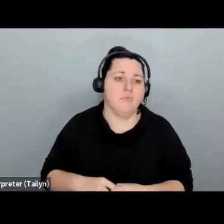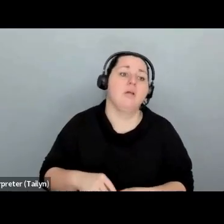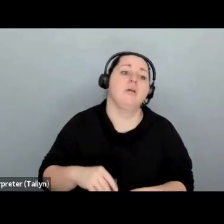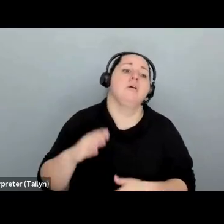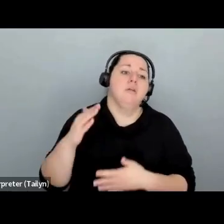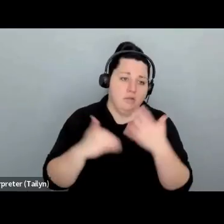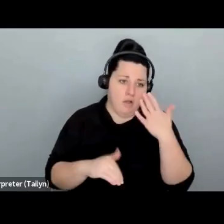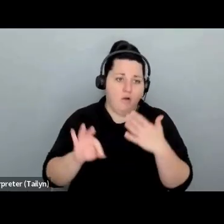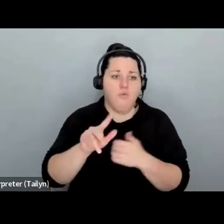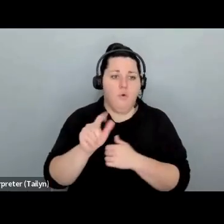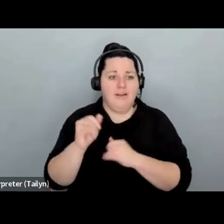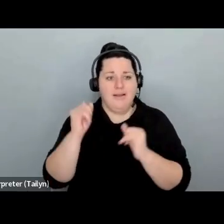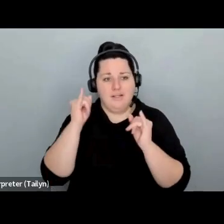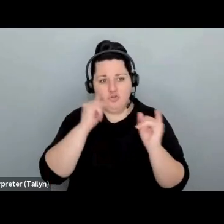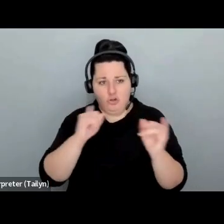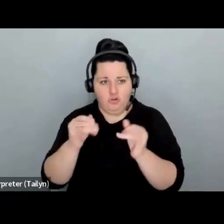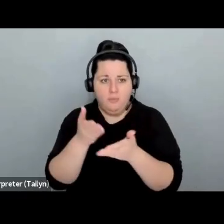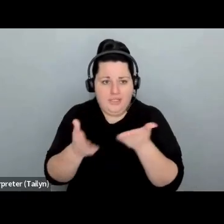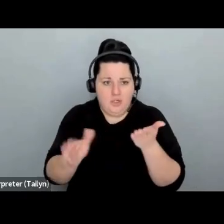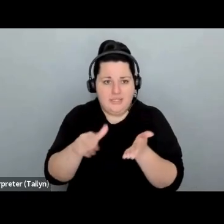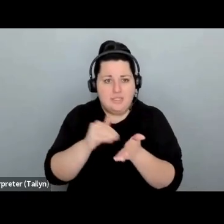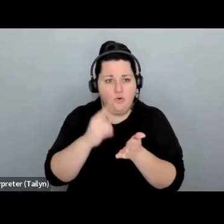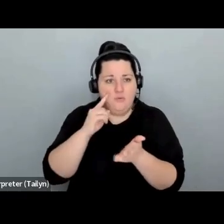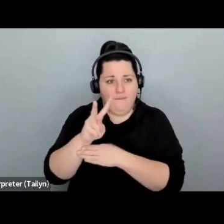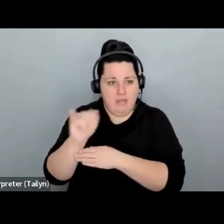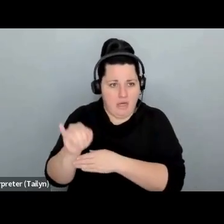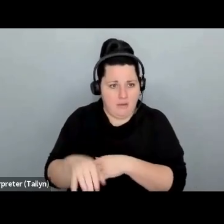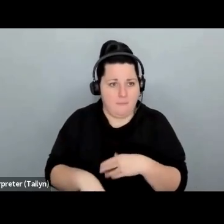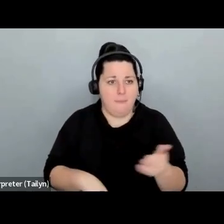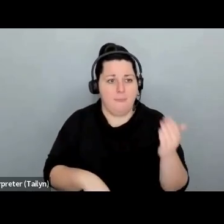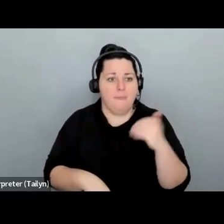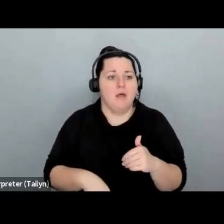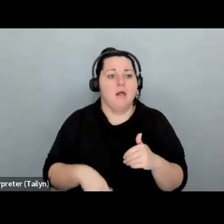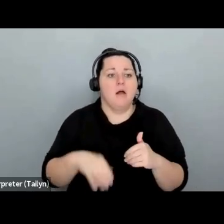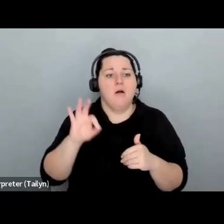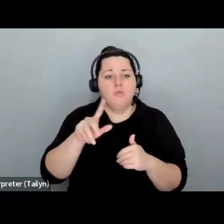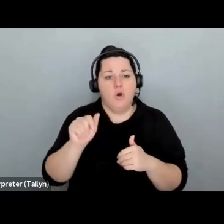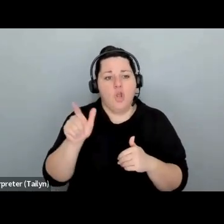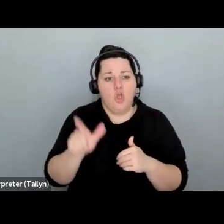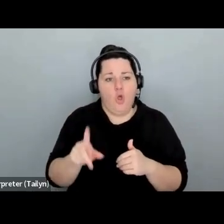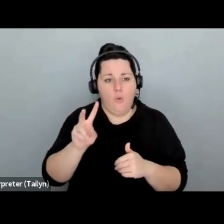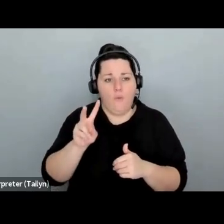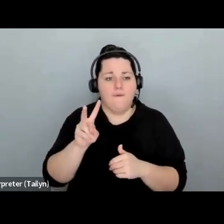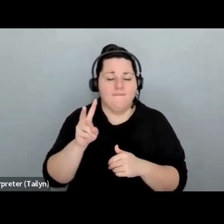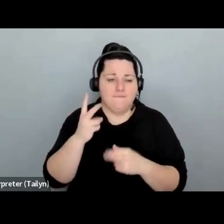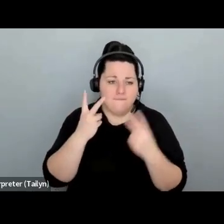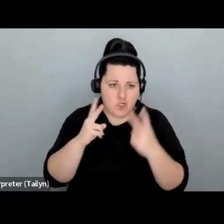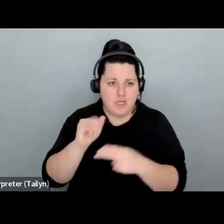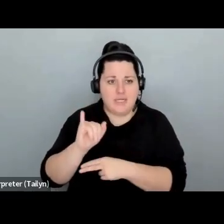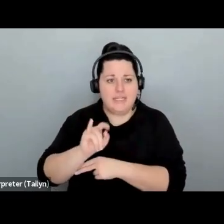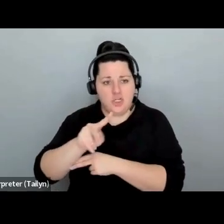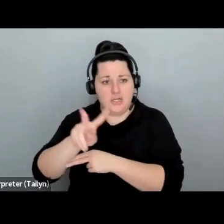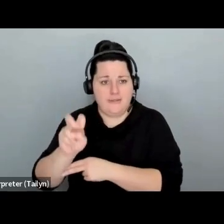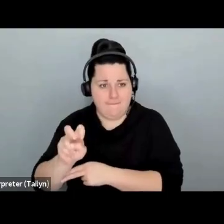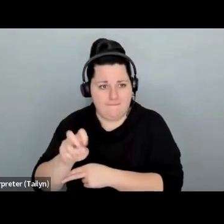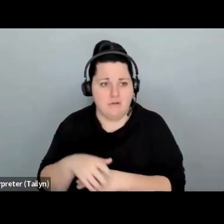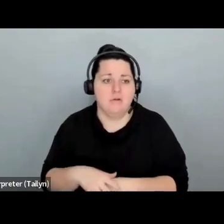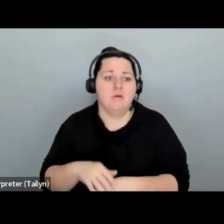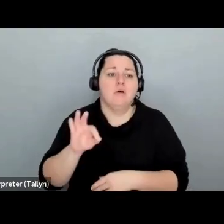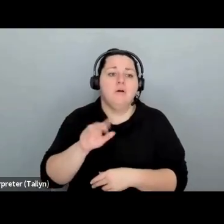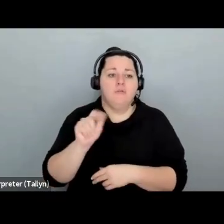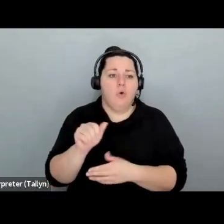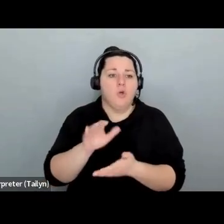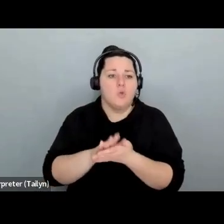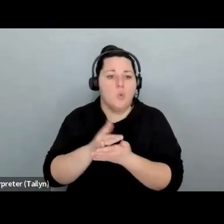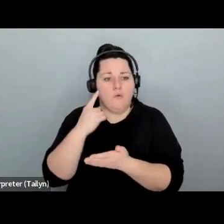Florida Instructional Materials Center for the Visually Impaired. Florida Low Vision Initiative. Florida School for the